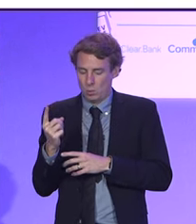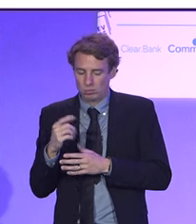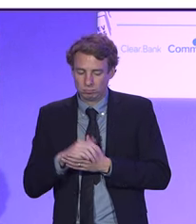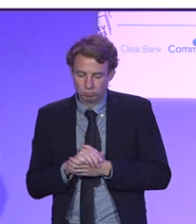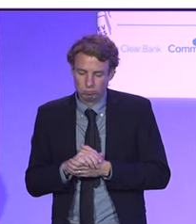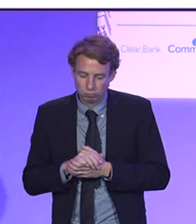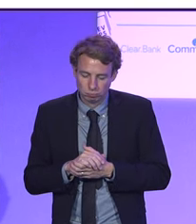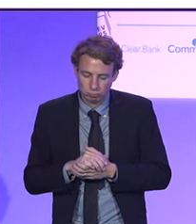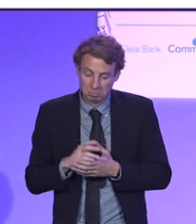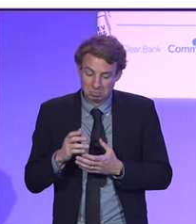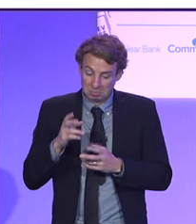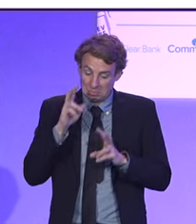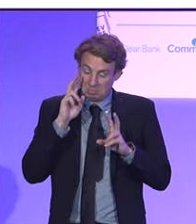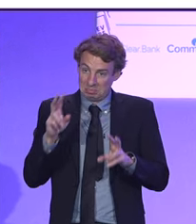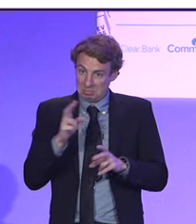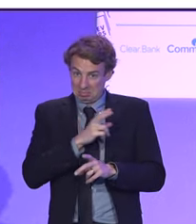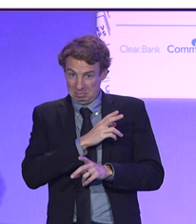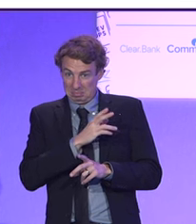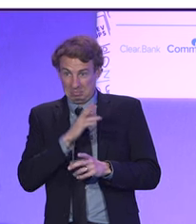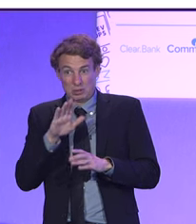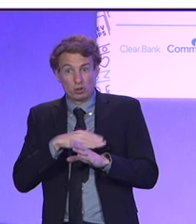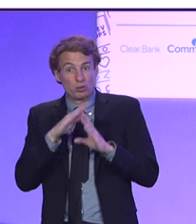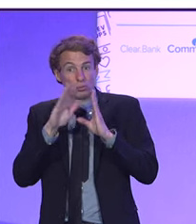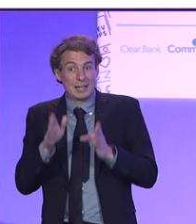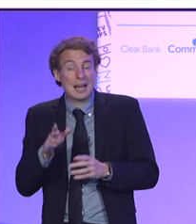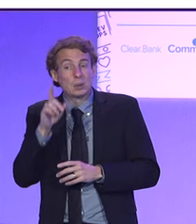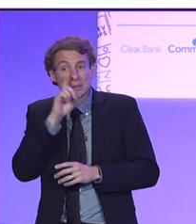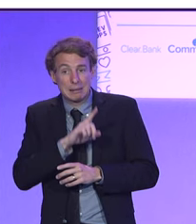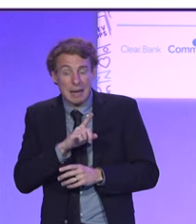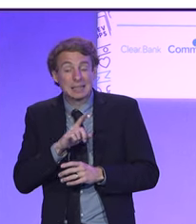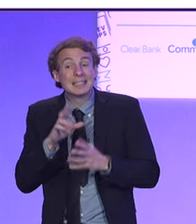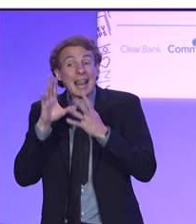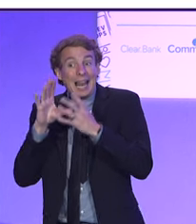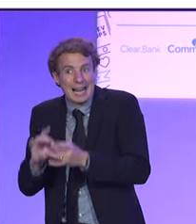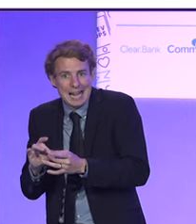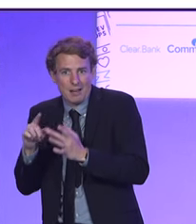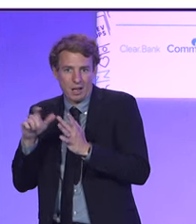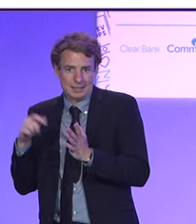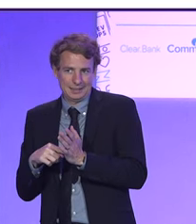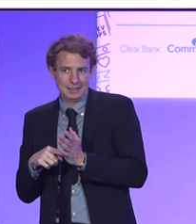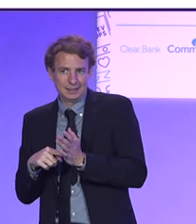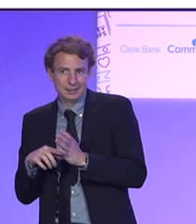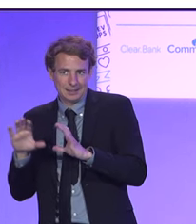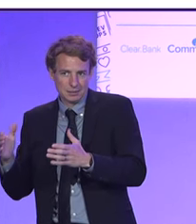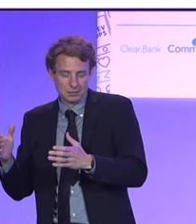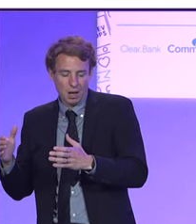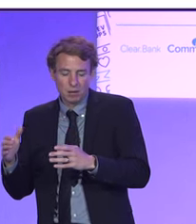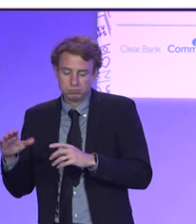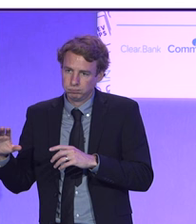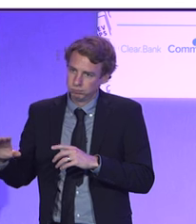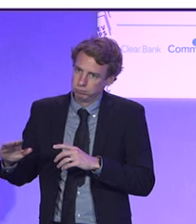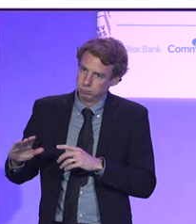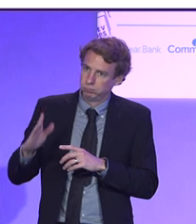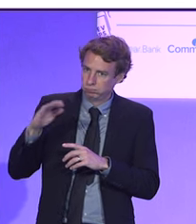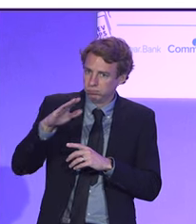the global greenhouse gases emission in the ICT sector for the scenario of